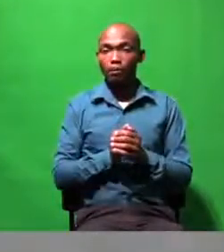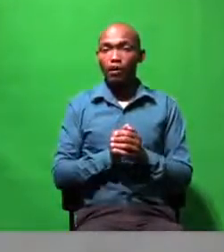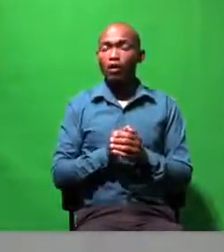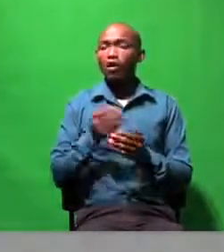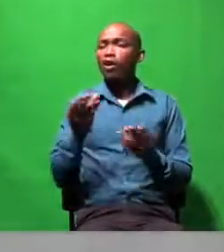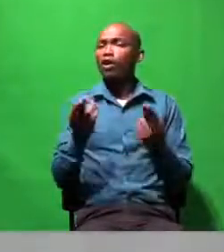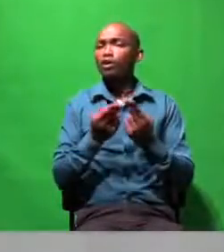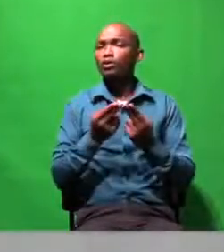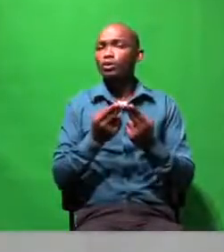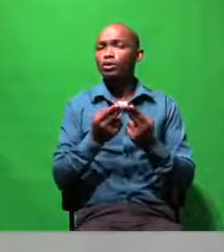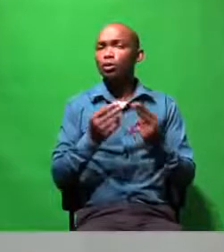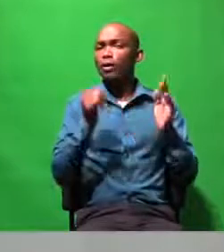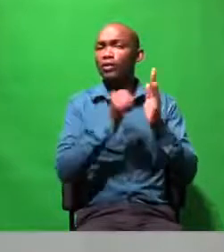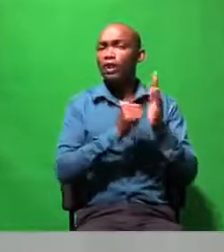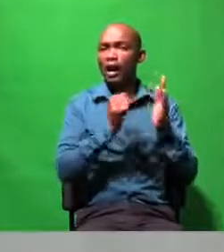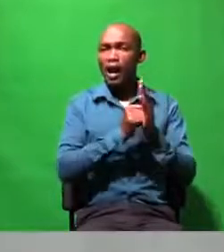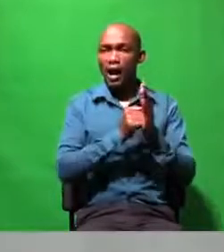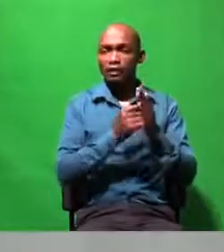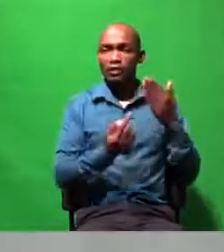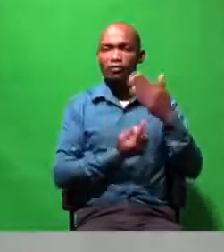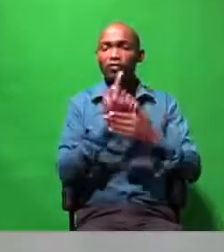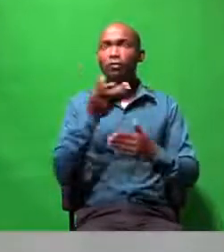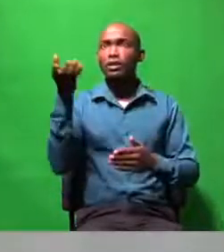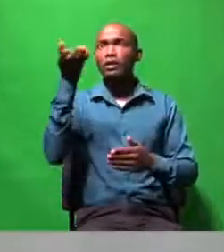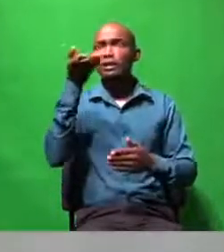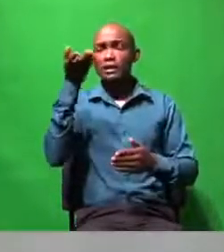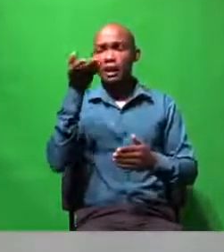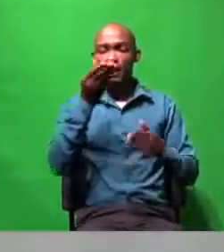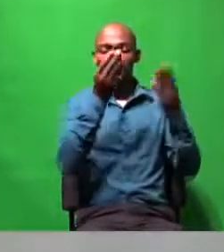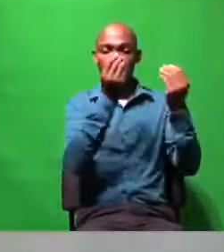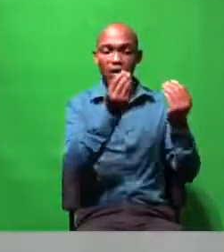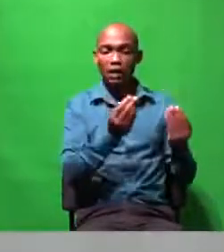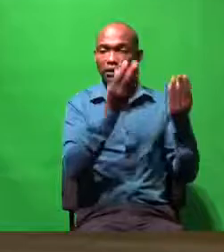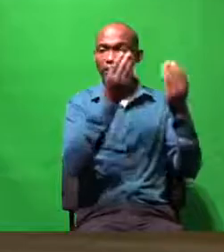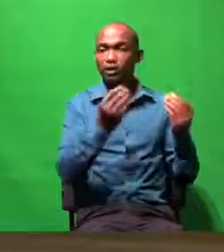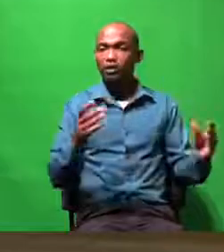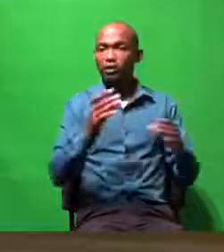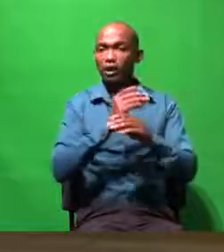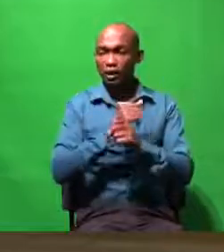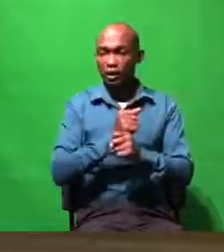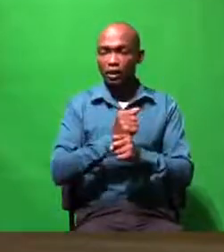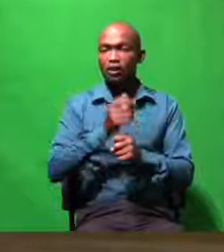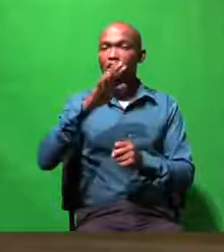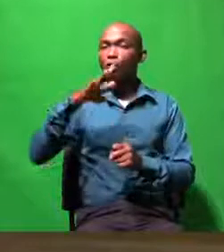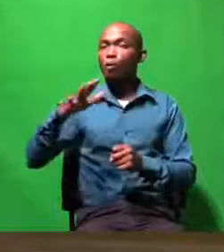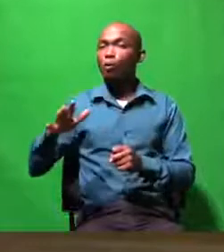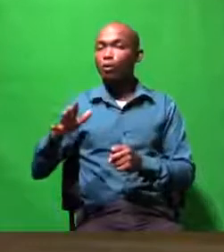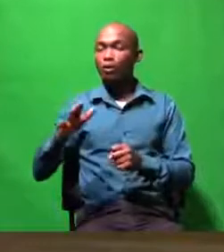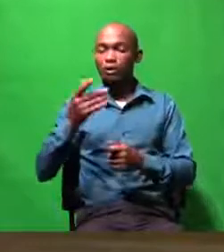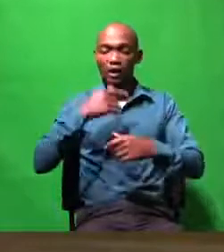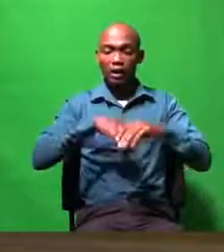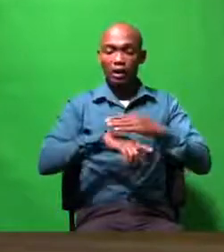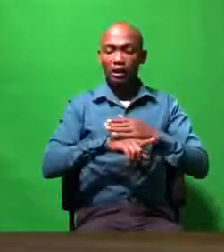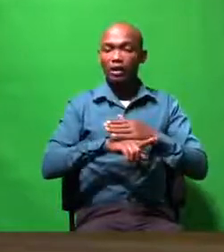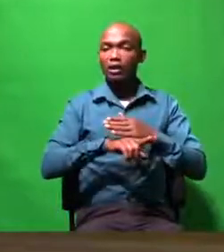ice accumulate on the sky or on the mountain, when is melty, that water can be poured on